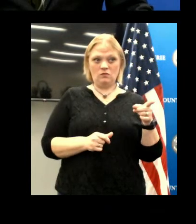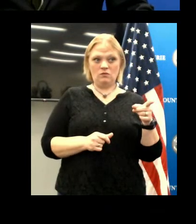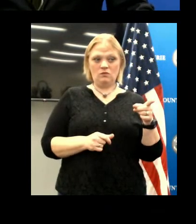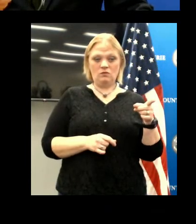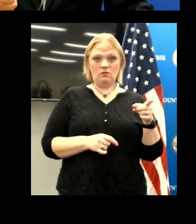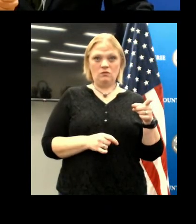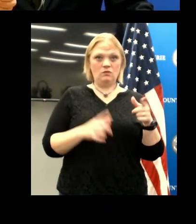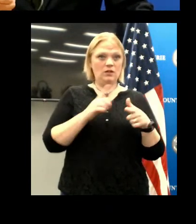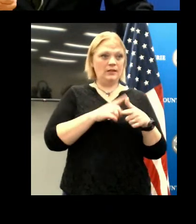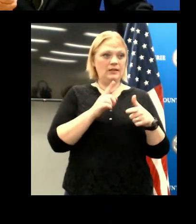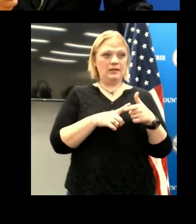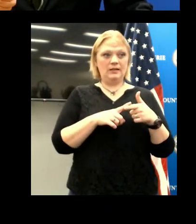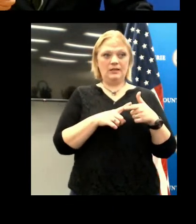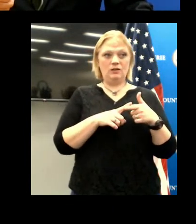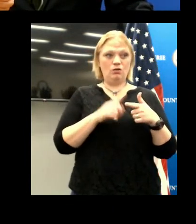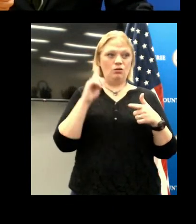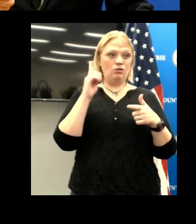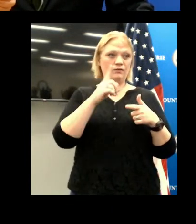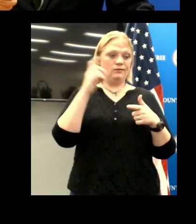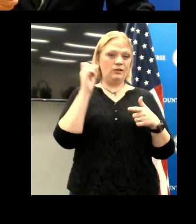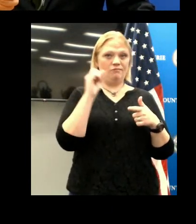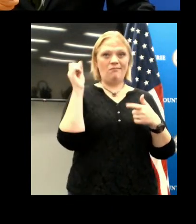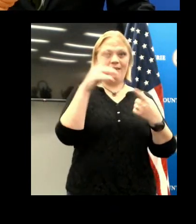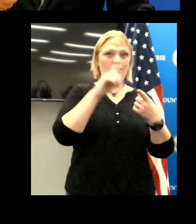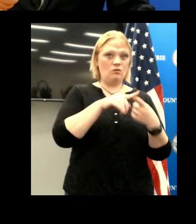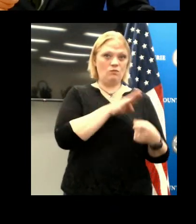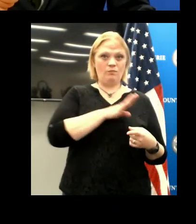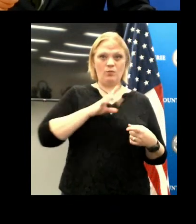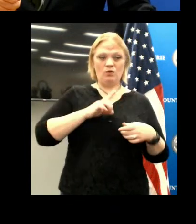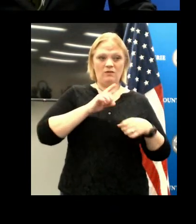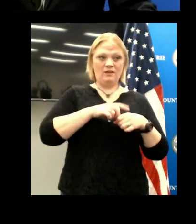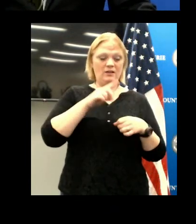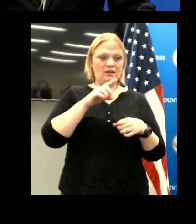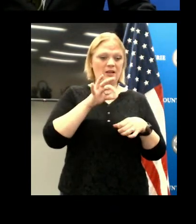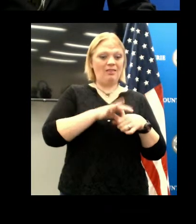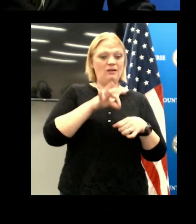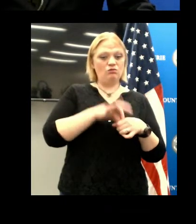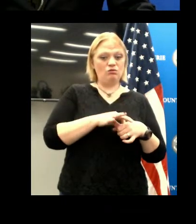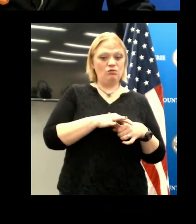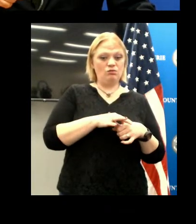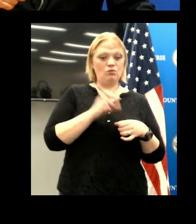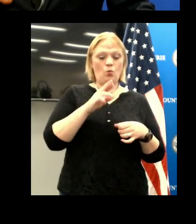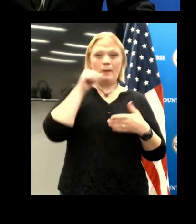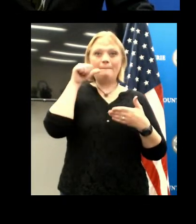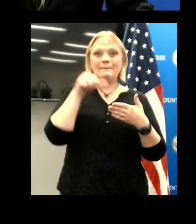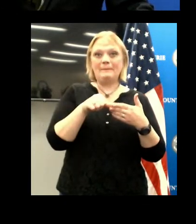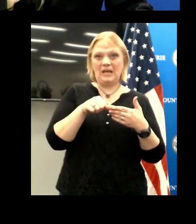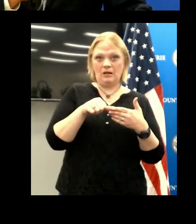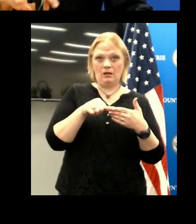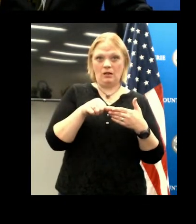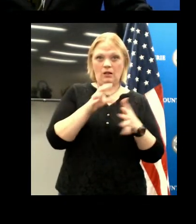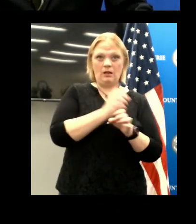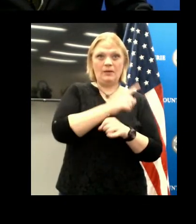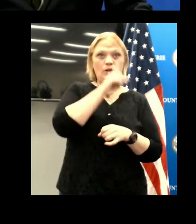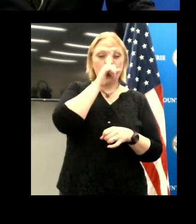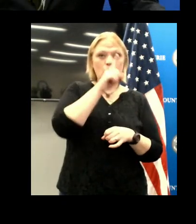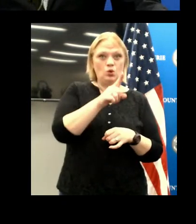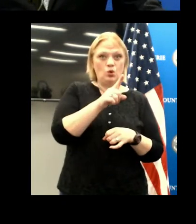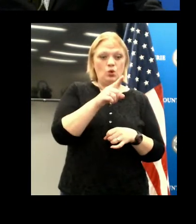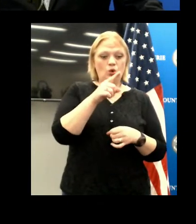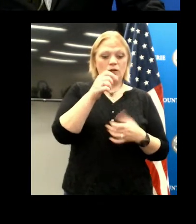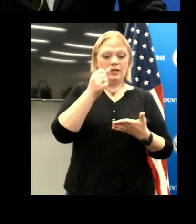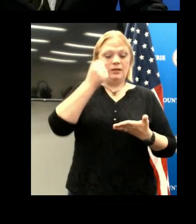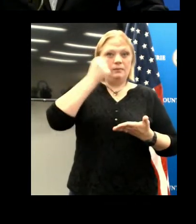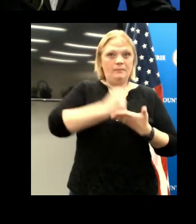either return it to the Board of Elections by Monday or put it in the mail and ensure that it is